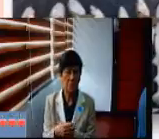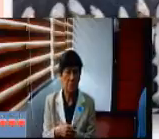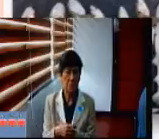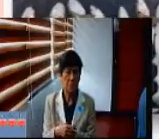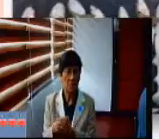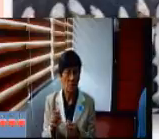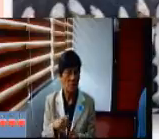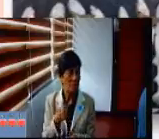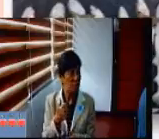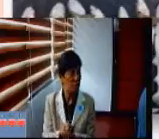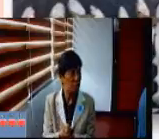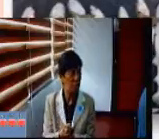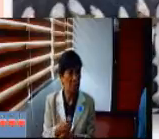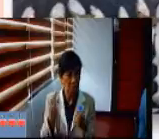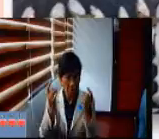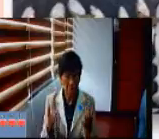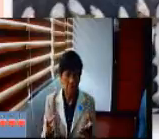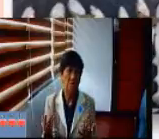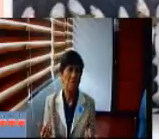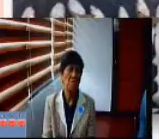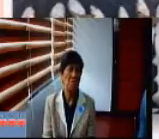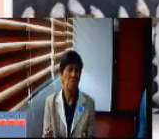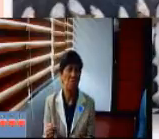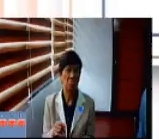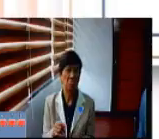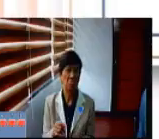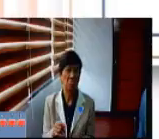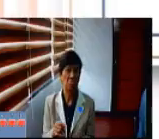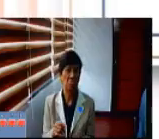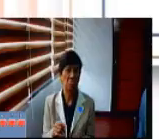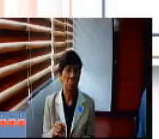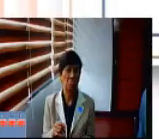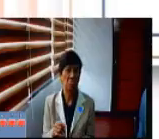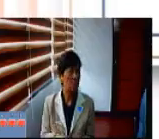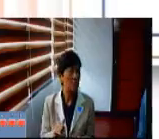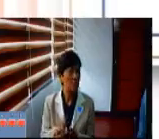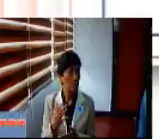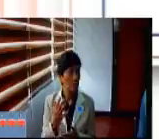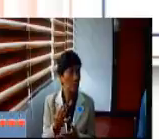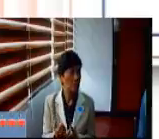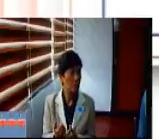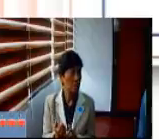established already as endangered long time ago. Kaya fully protected na po sila.